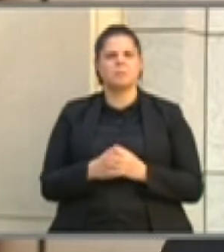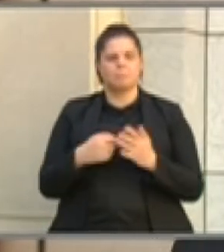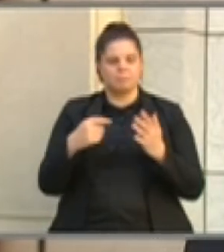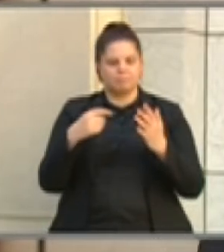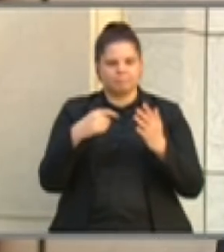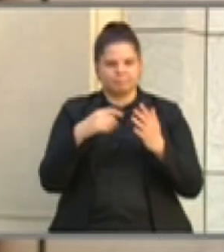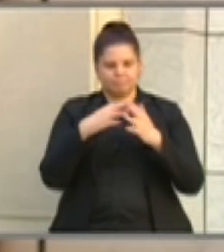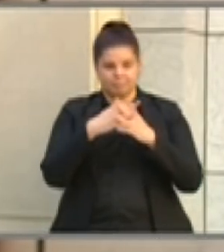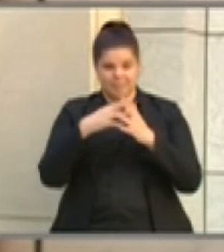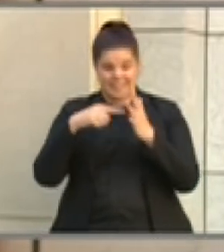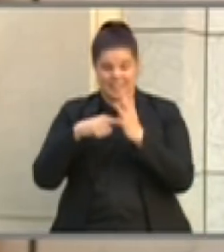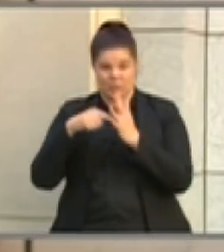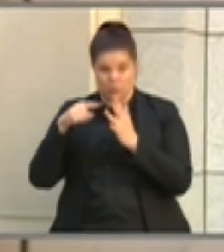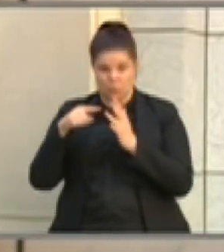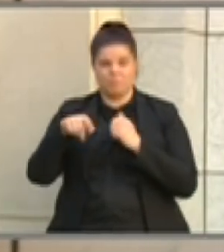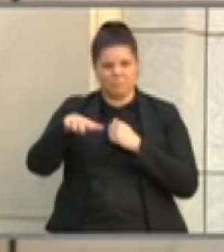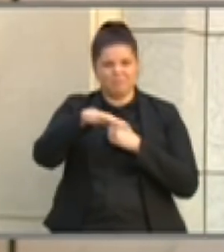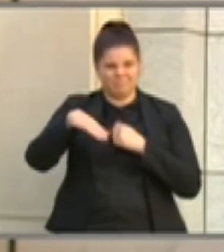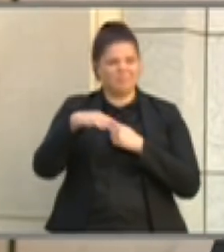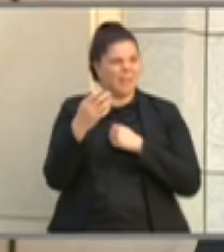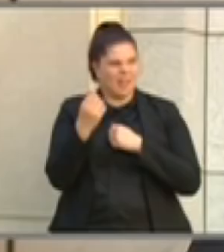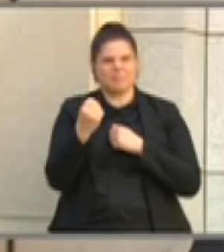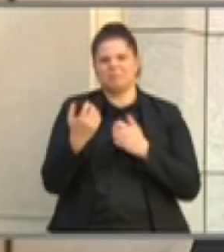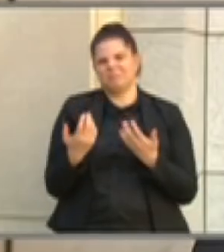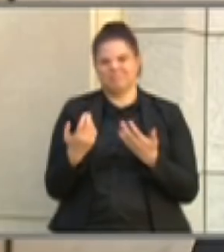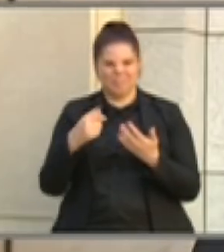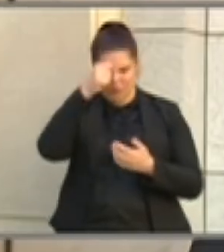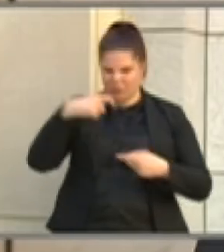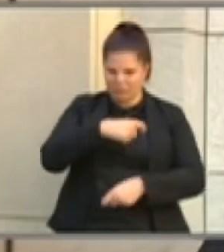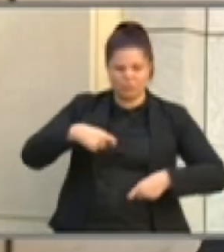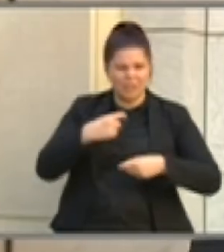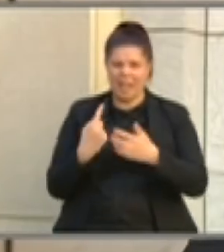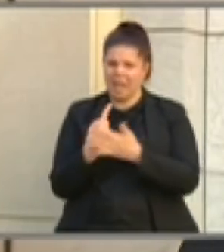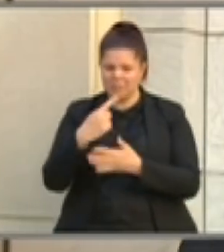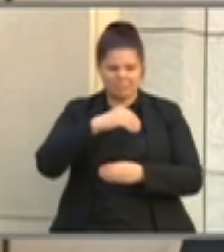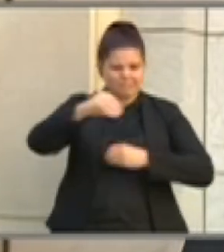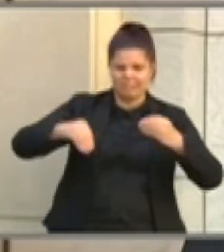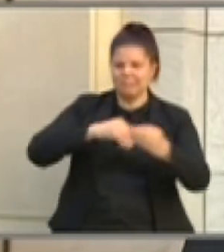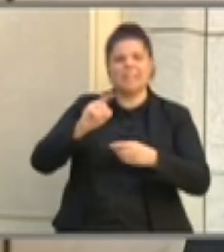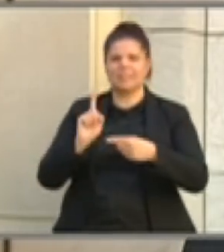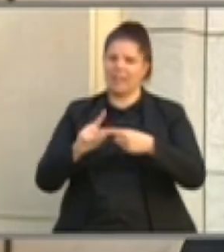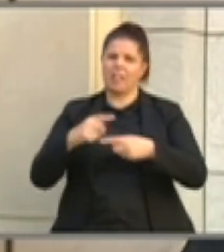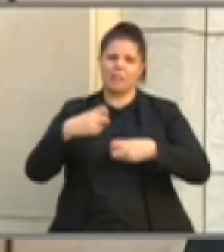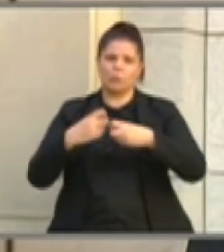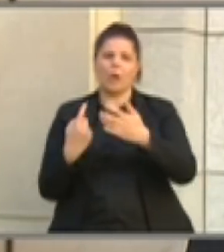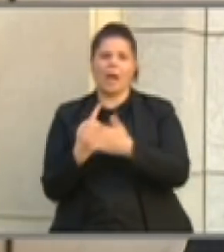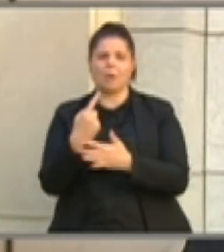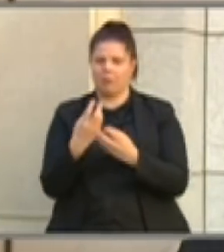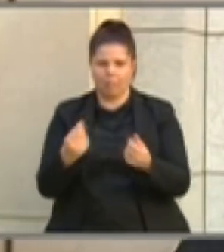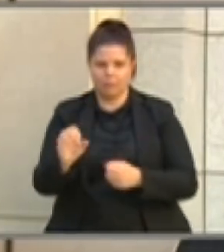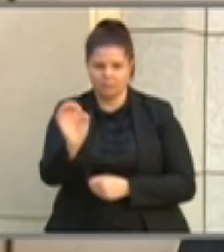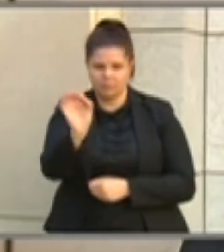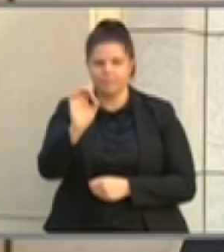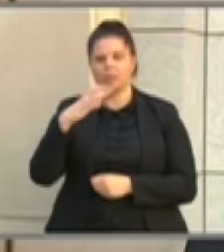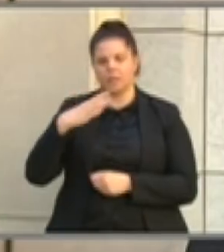that were occurring there and frustrating export trade, they remain, and they still remain issues that need to be progressed.